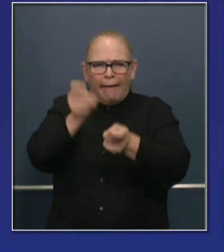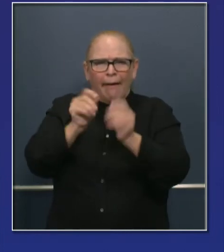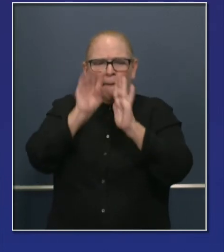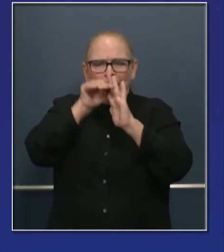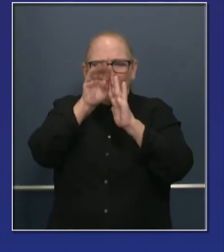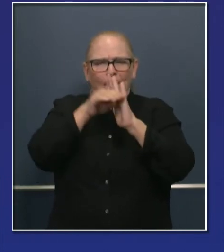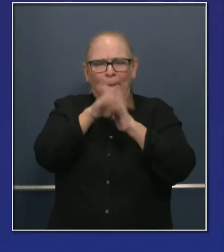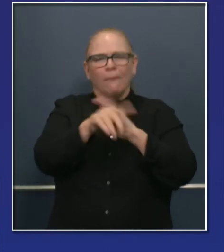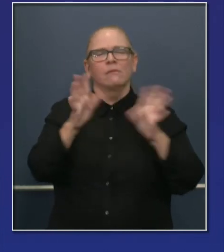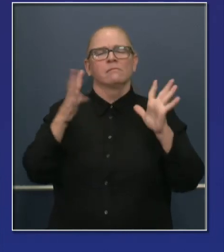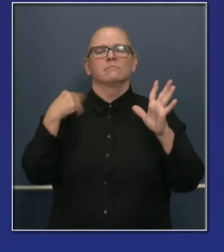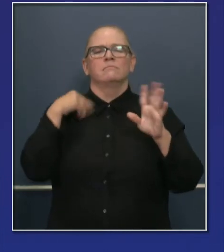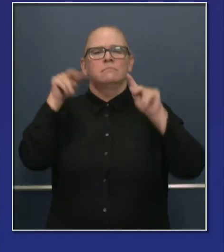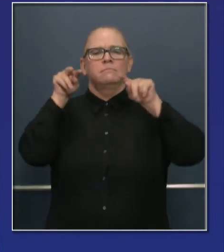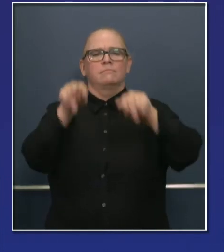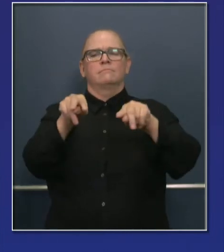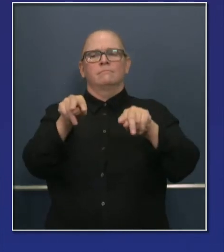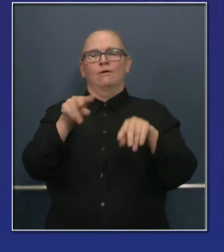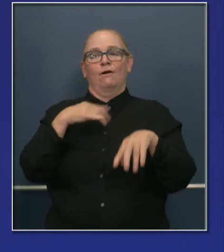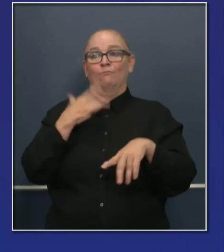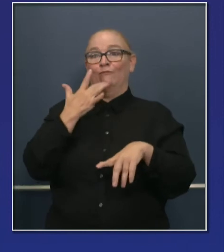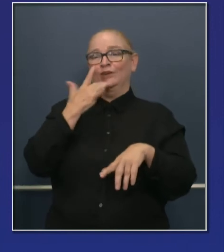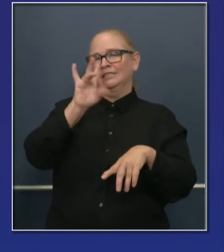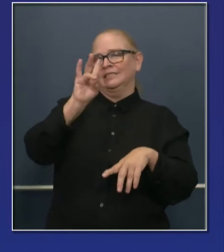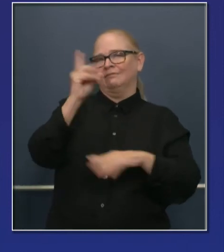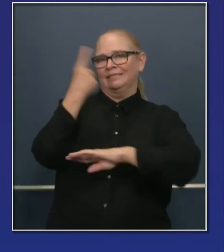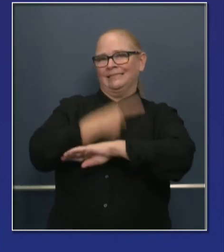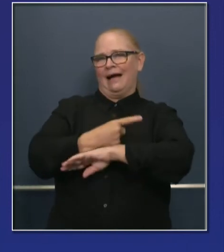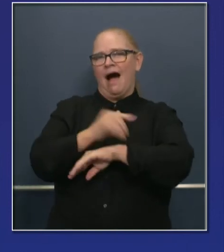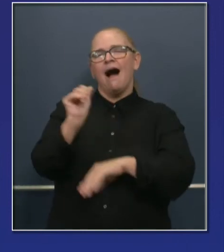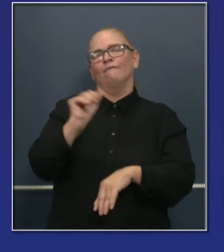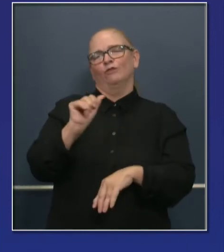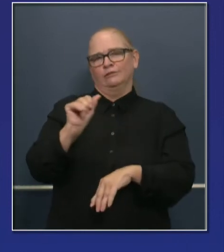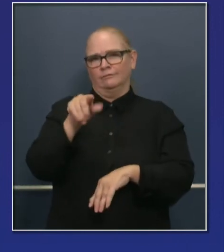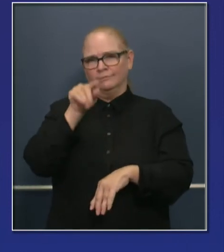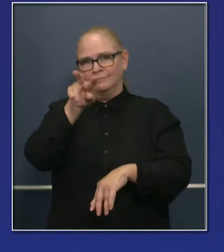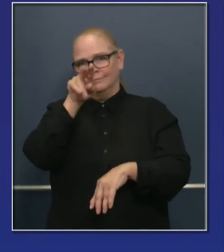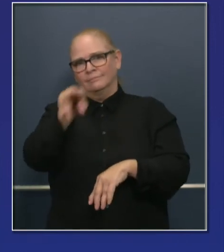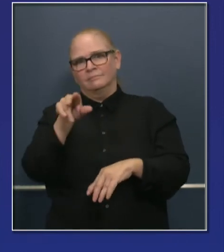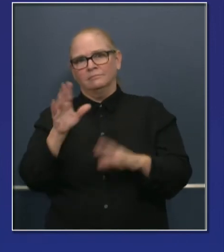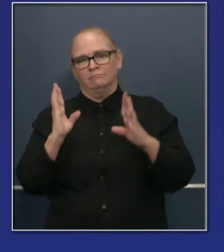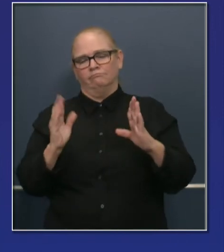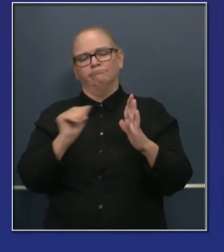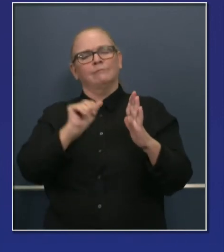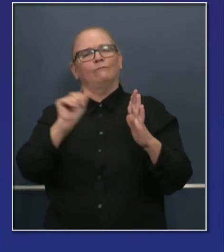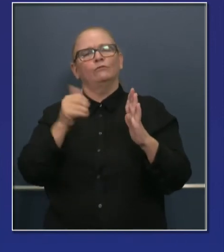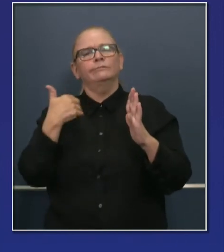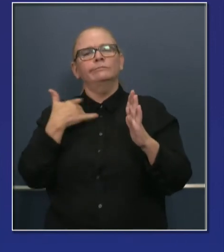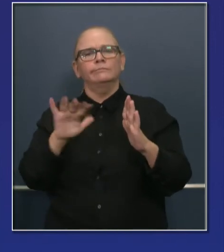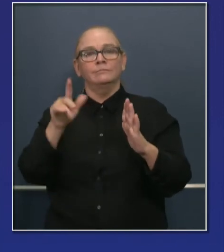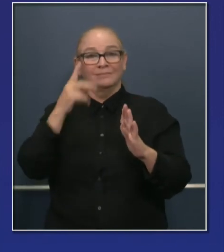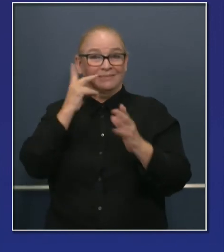Mondays. That's why the 7-day average becomes even more important. And that 7-day average you'll see at